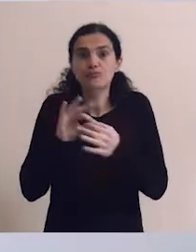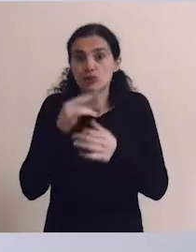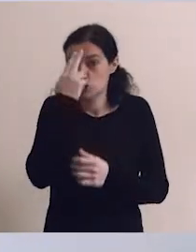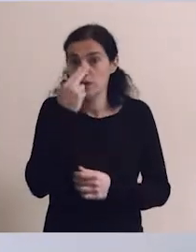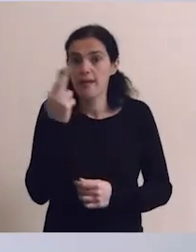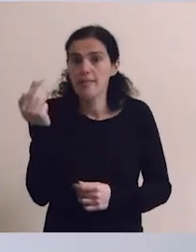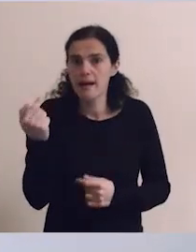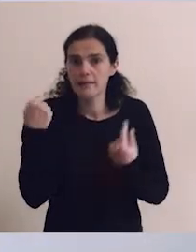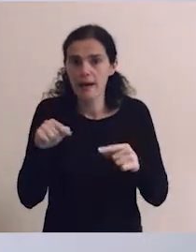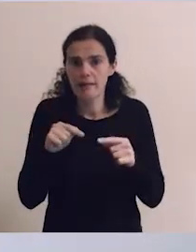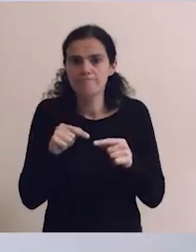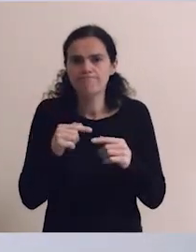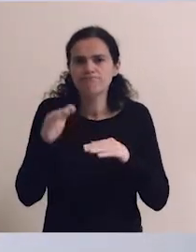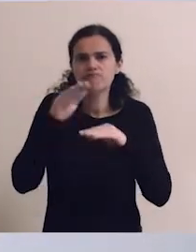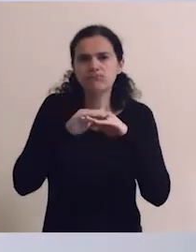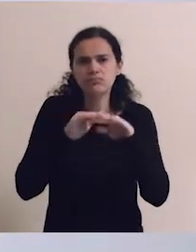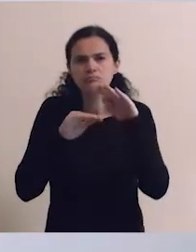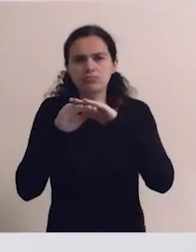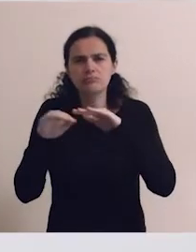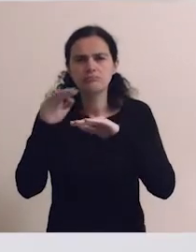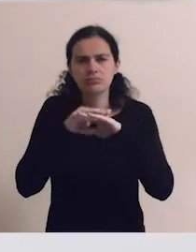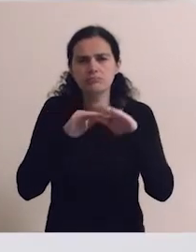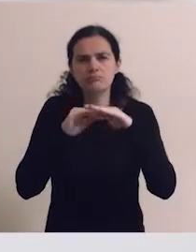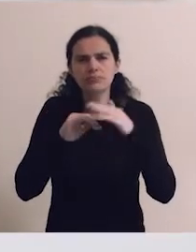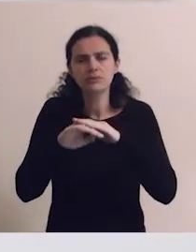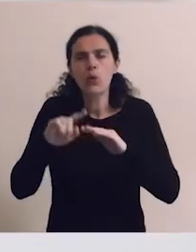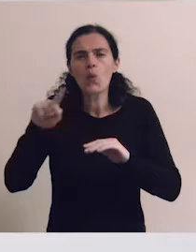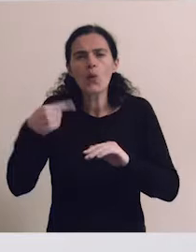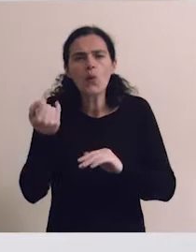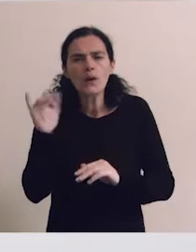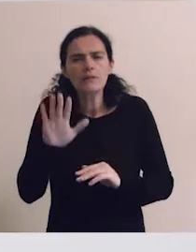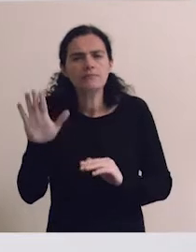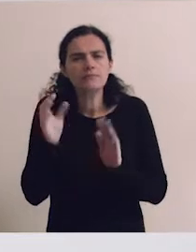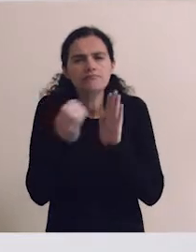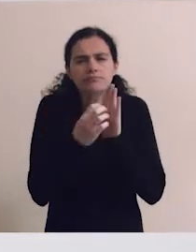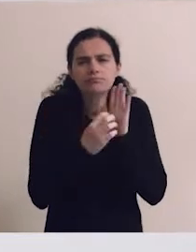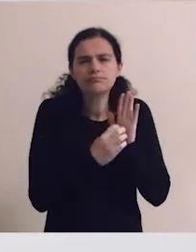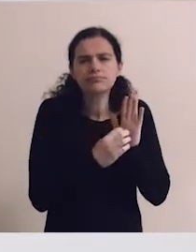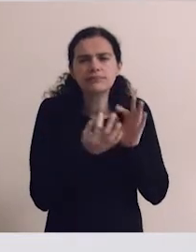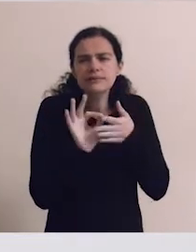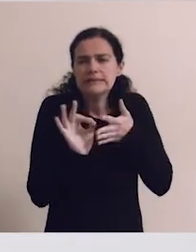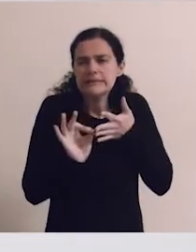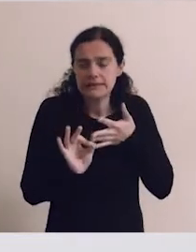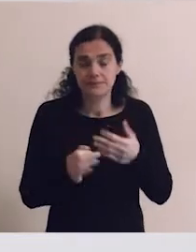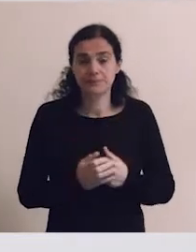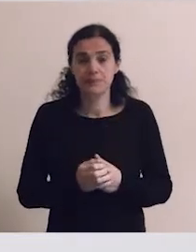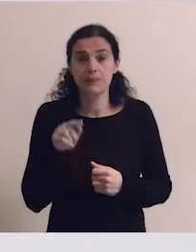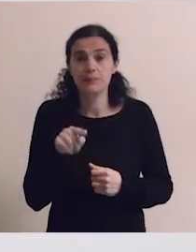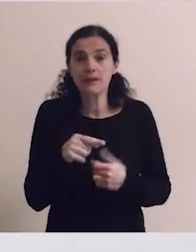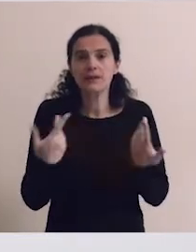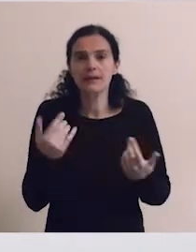coming from art history, layered with other iconographic details. The thing